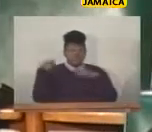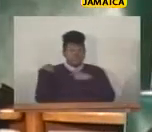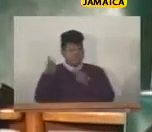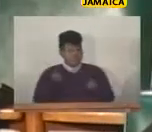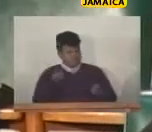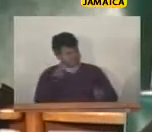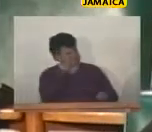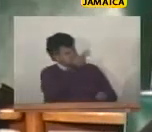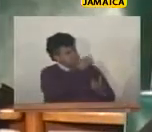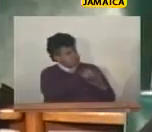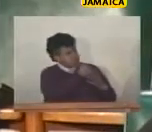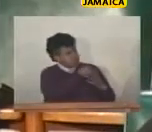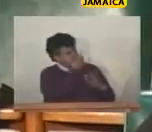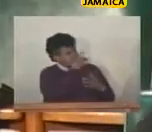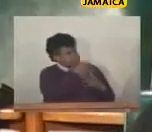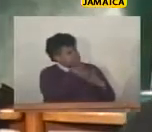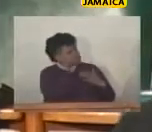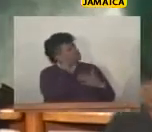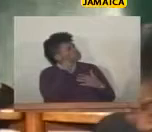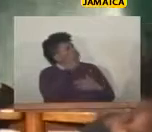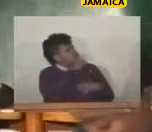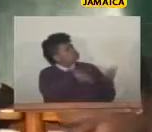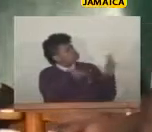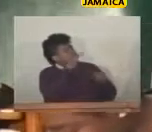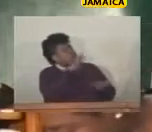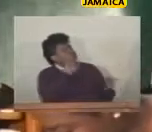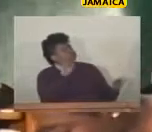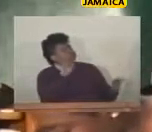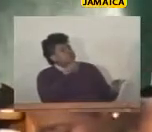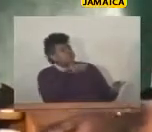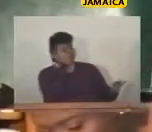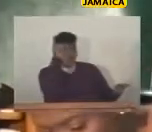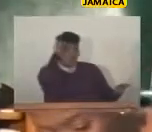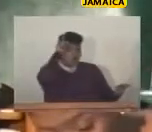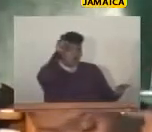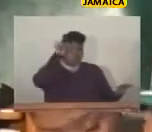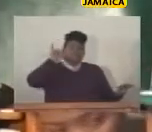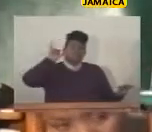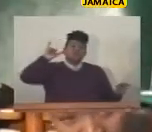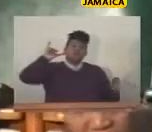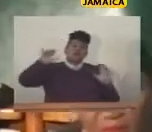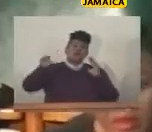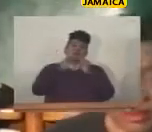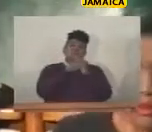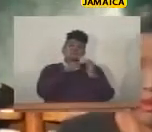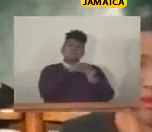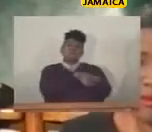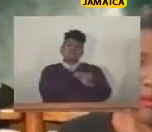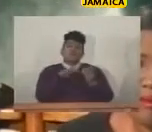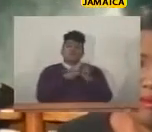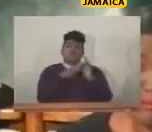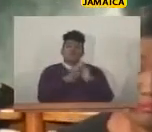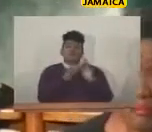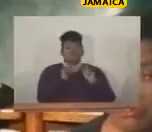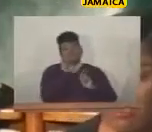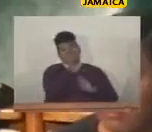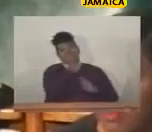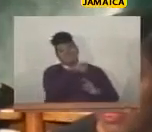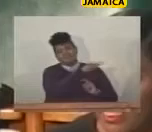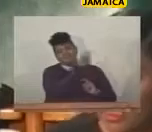far, that they understand the context and extent of the additional powers which have been granted